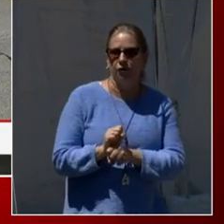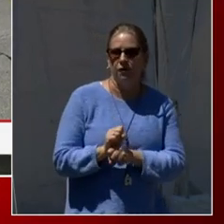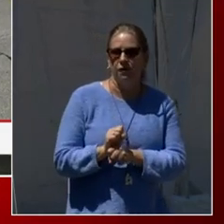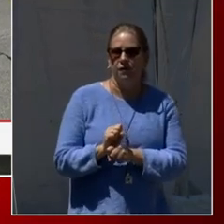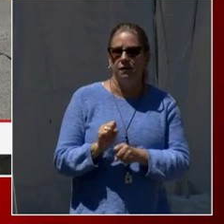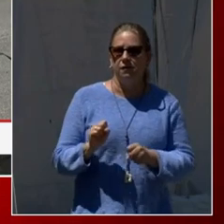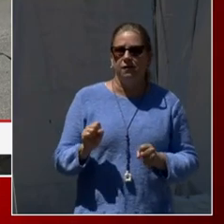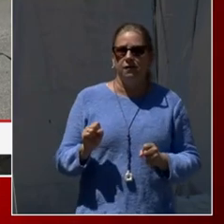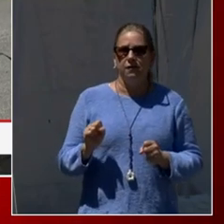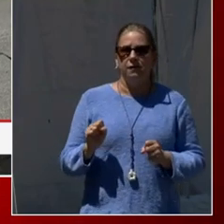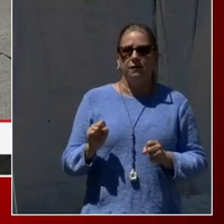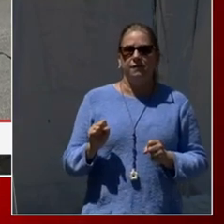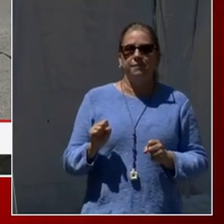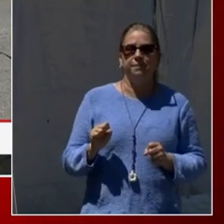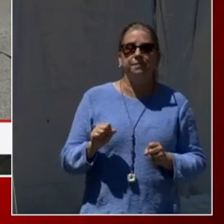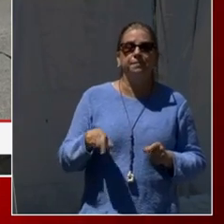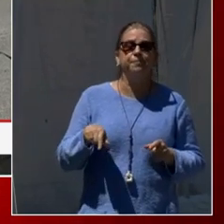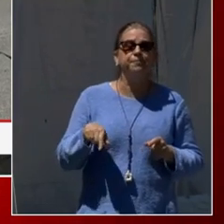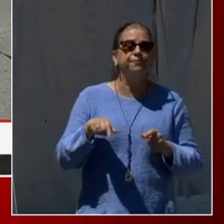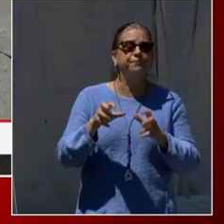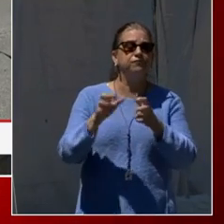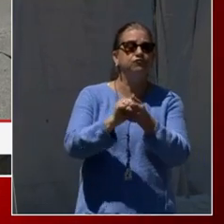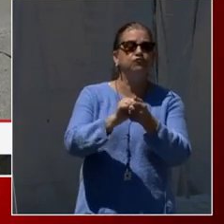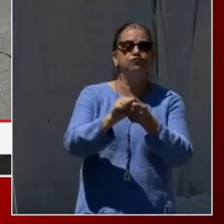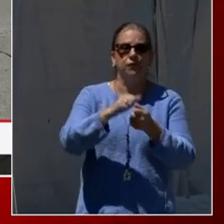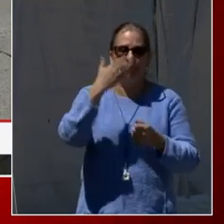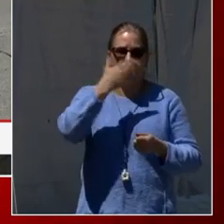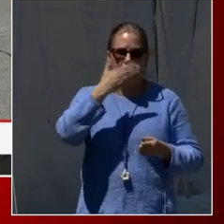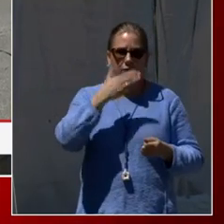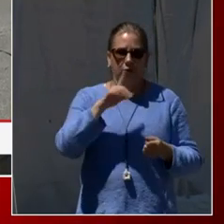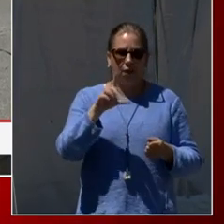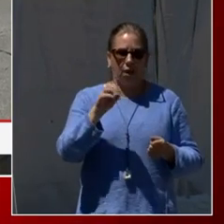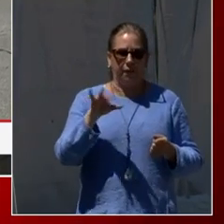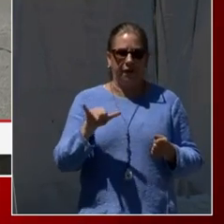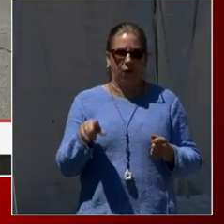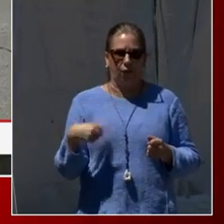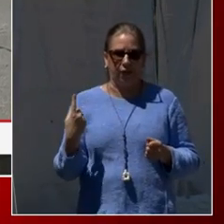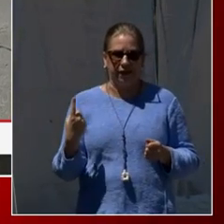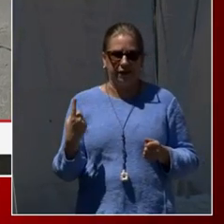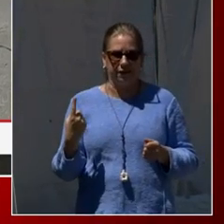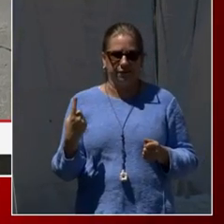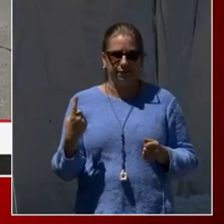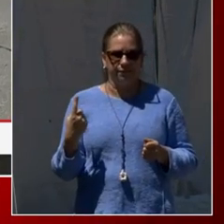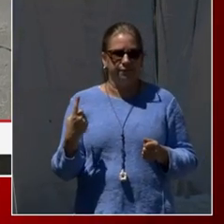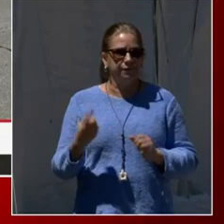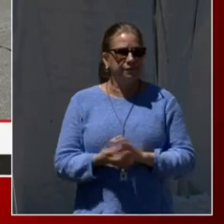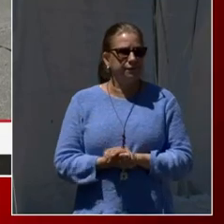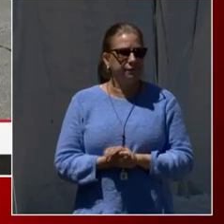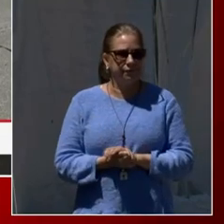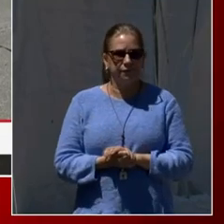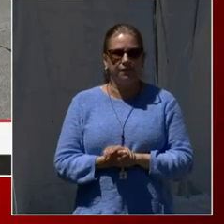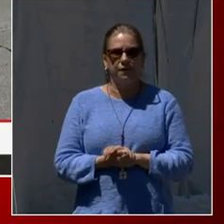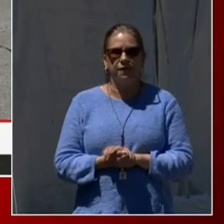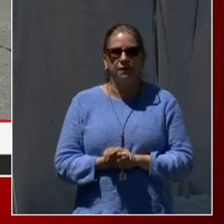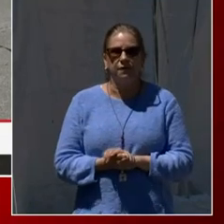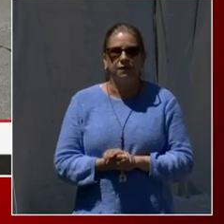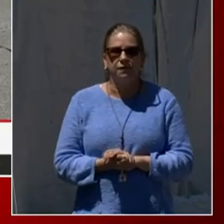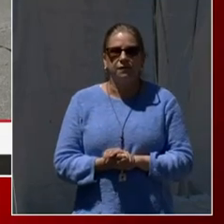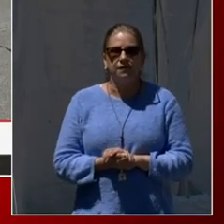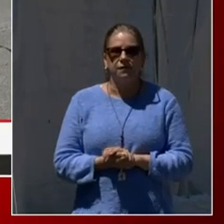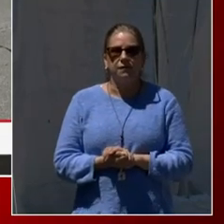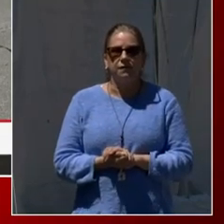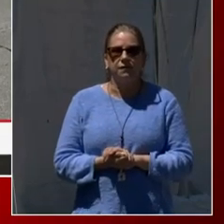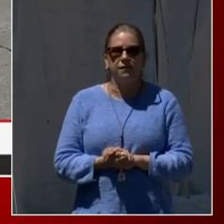So let me ask Chief Dean to speak on behalf of Fire and EMS, and he can tell you exactly what his members and he himself, who was